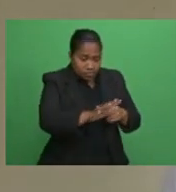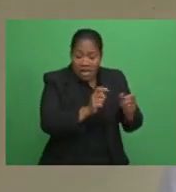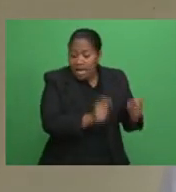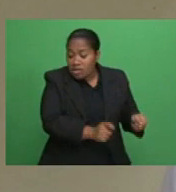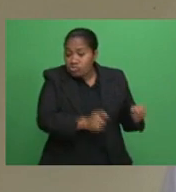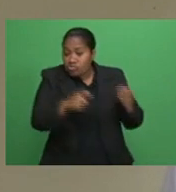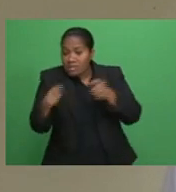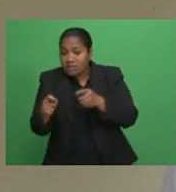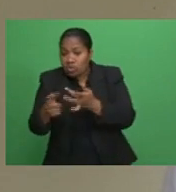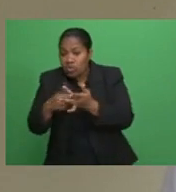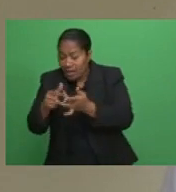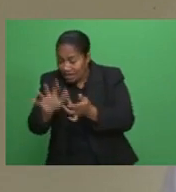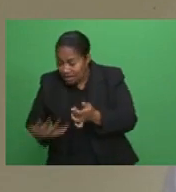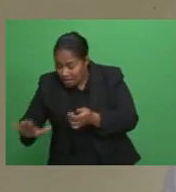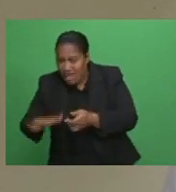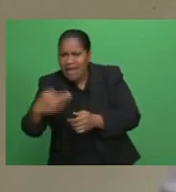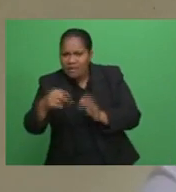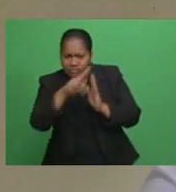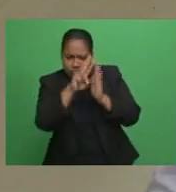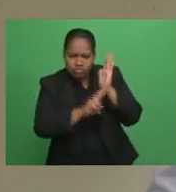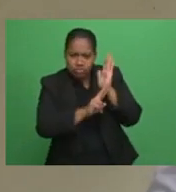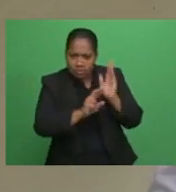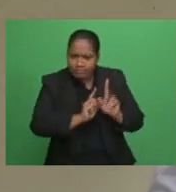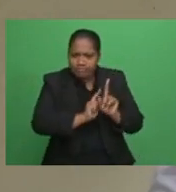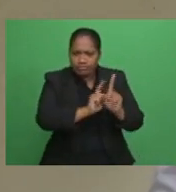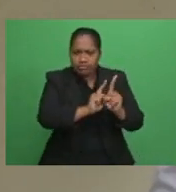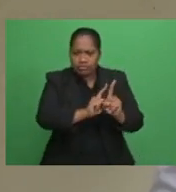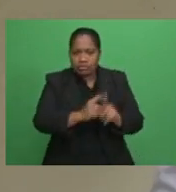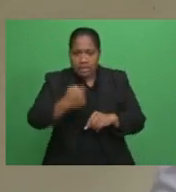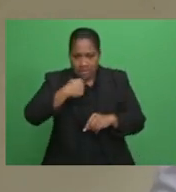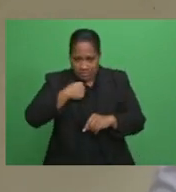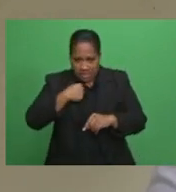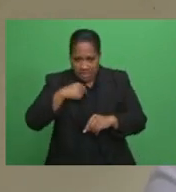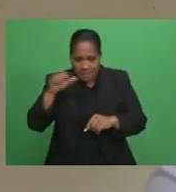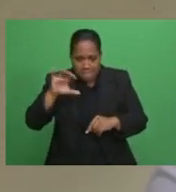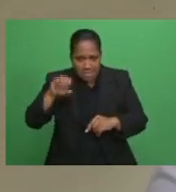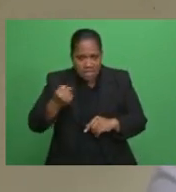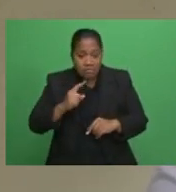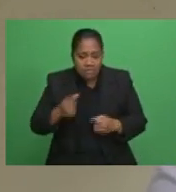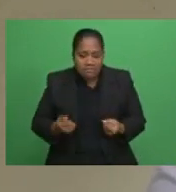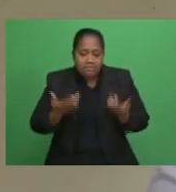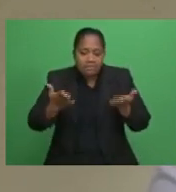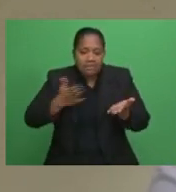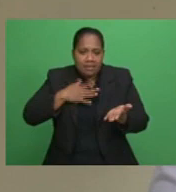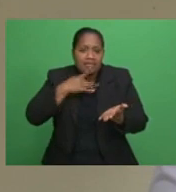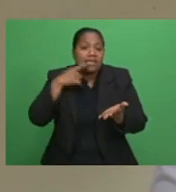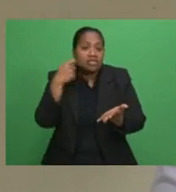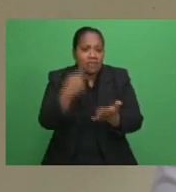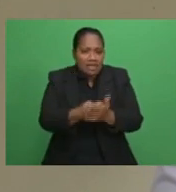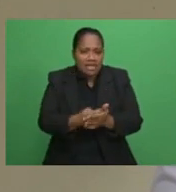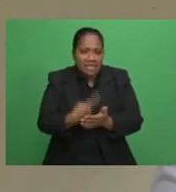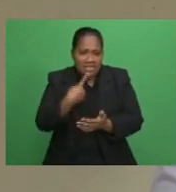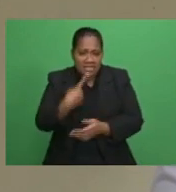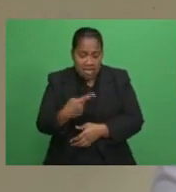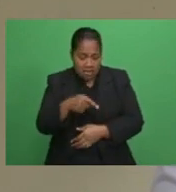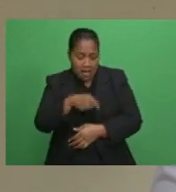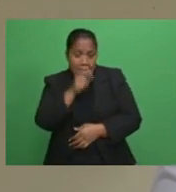strict procedure for that. I have to give my testimony that this person has